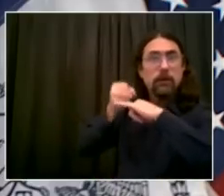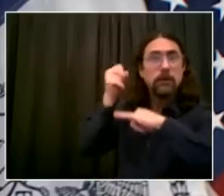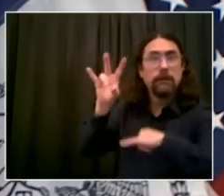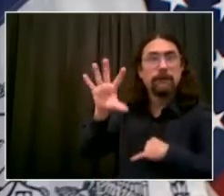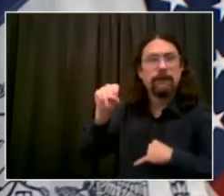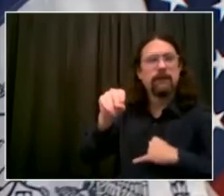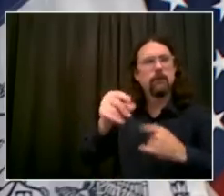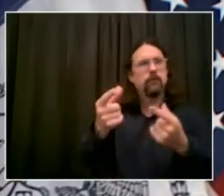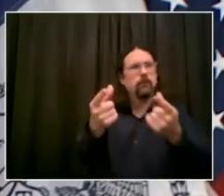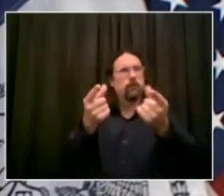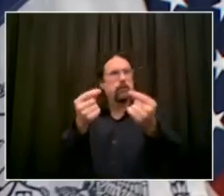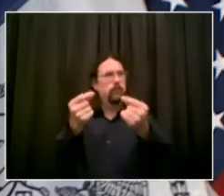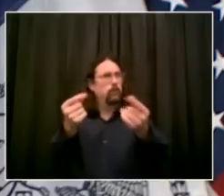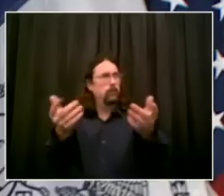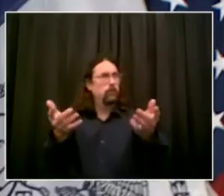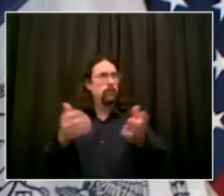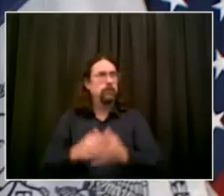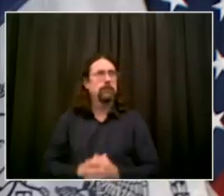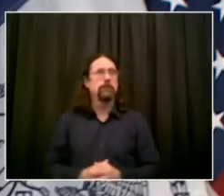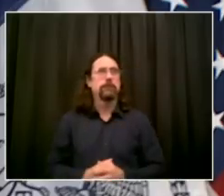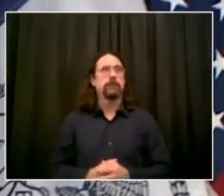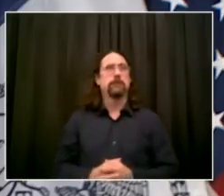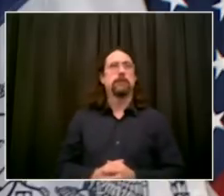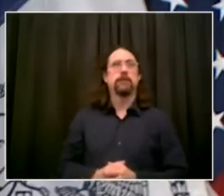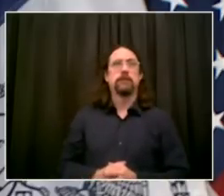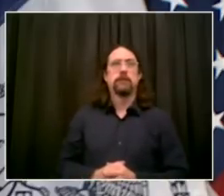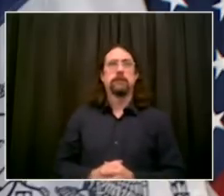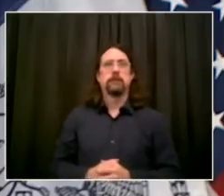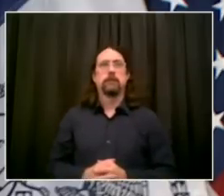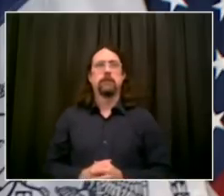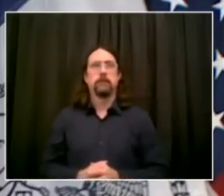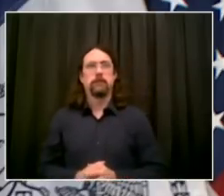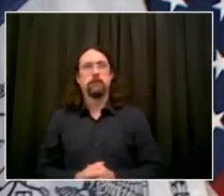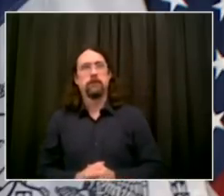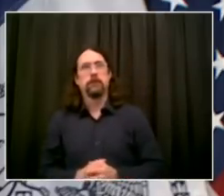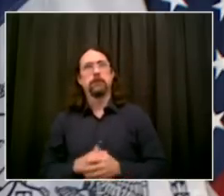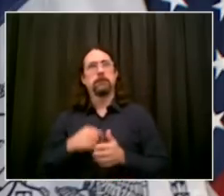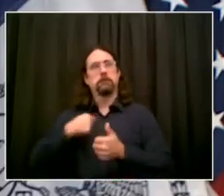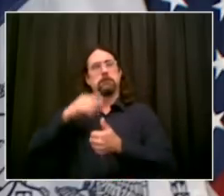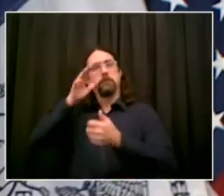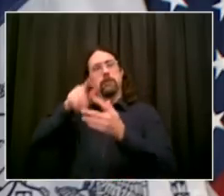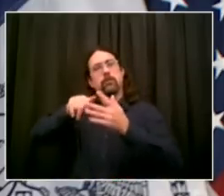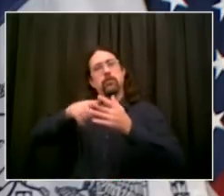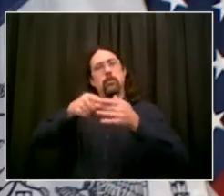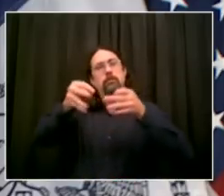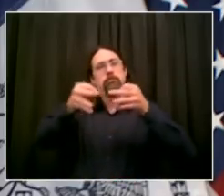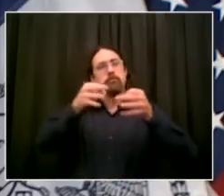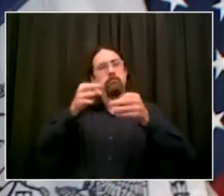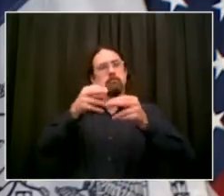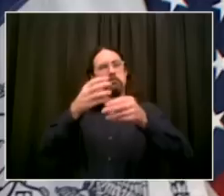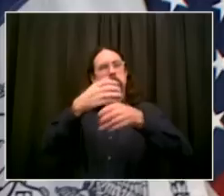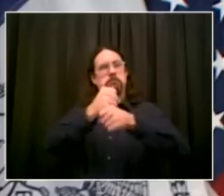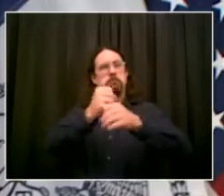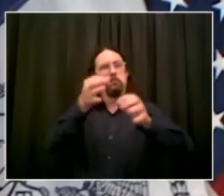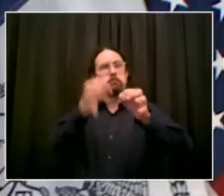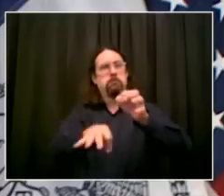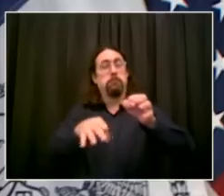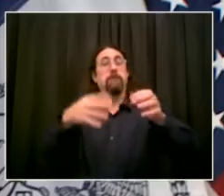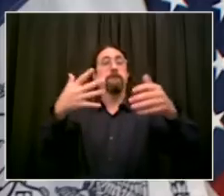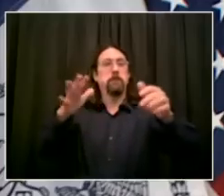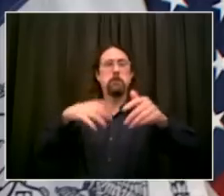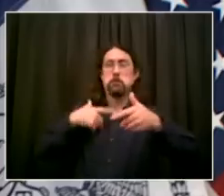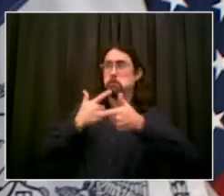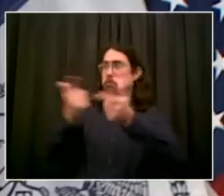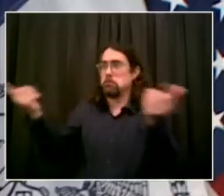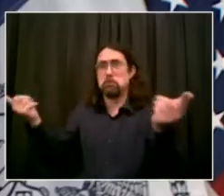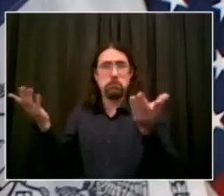in the measures at this point. We thank God. We know there could be some big challenges ahead, obviously, in terms of hospitalization, but